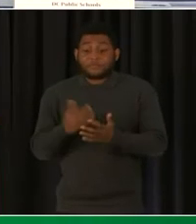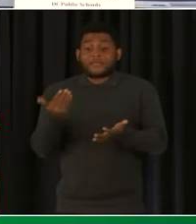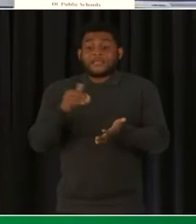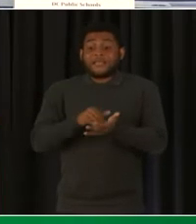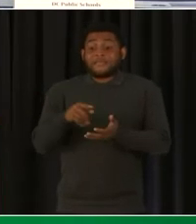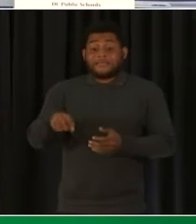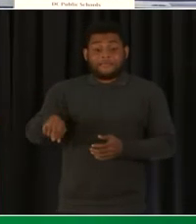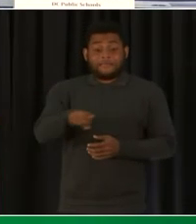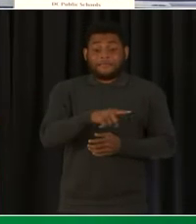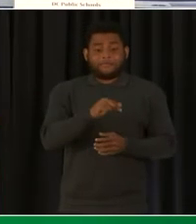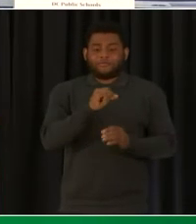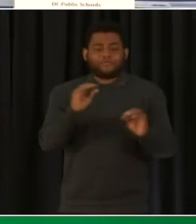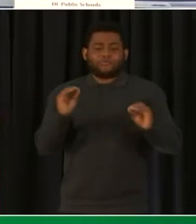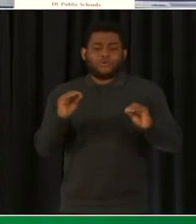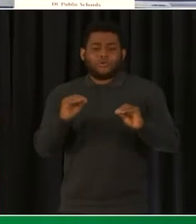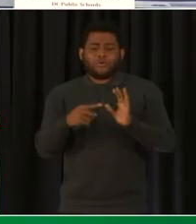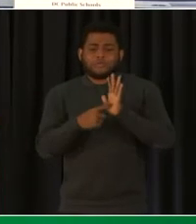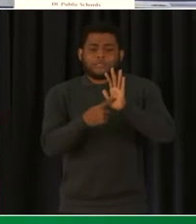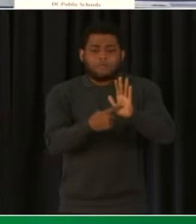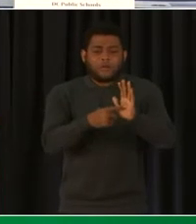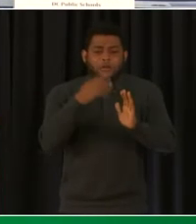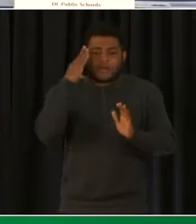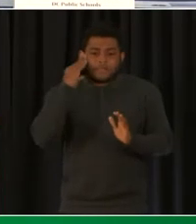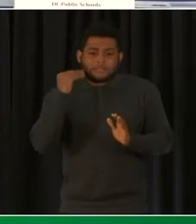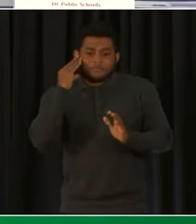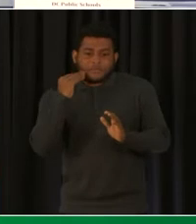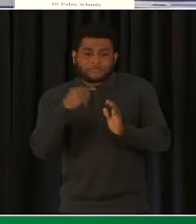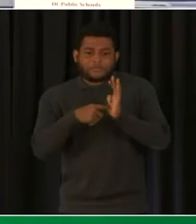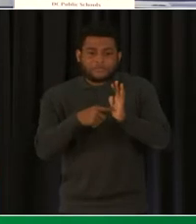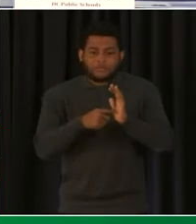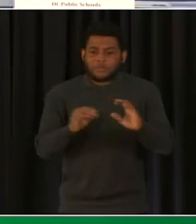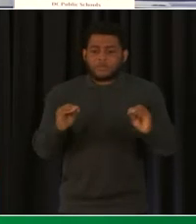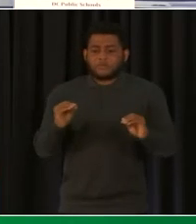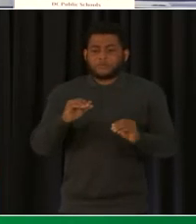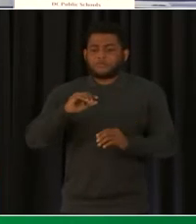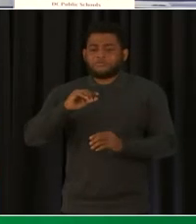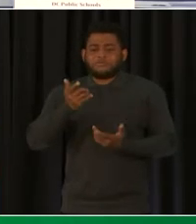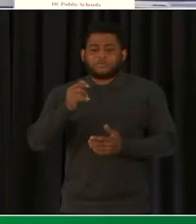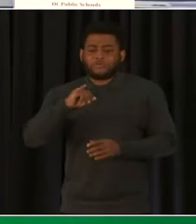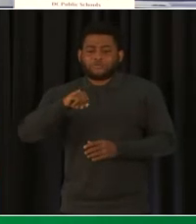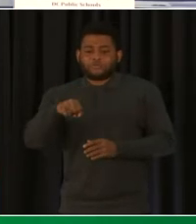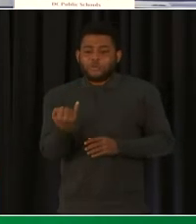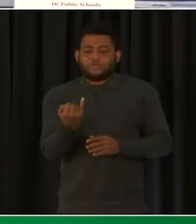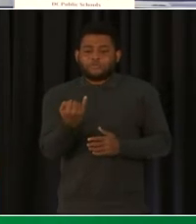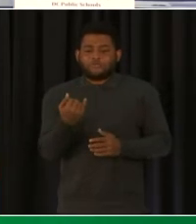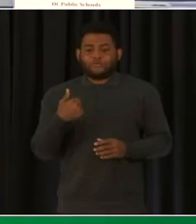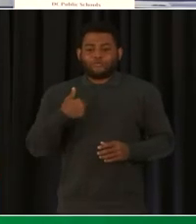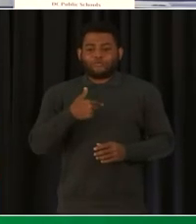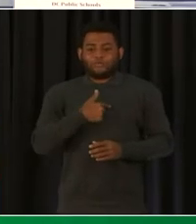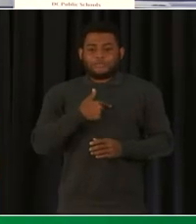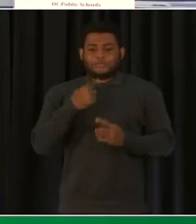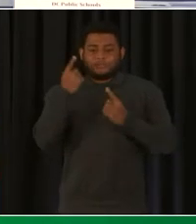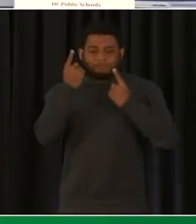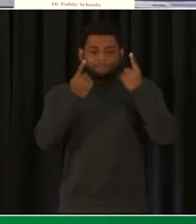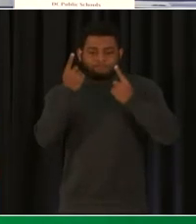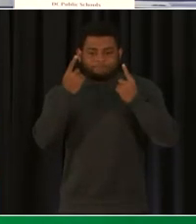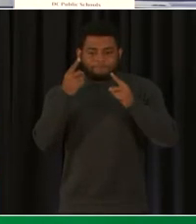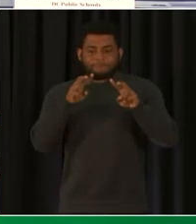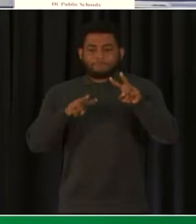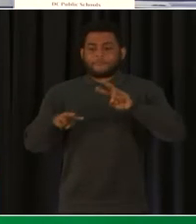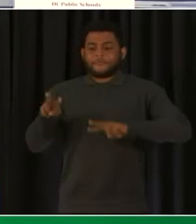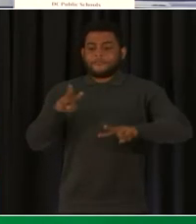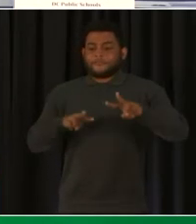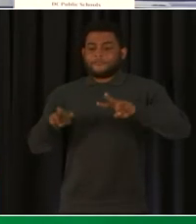are not students that are showing any symptoms. It is just certainly, we consider that to be a